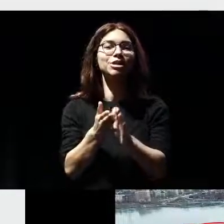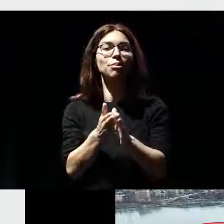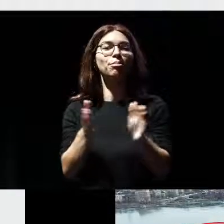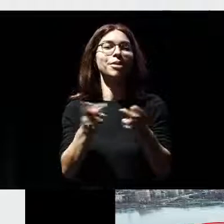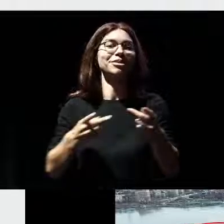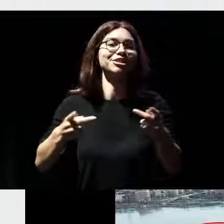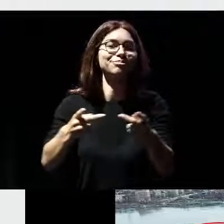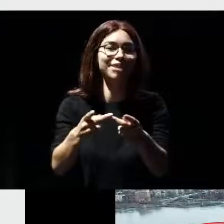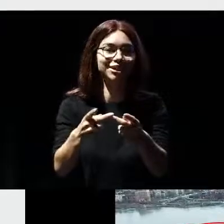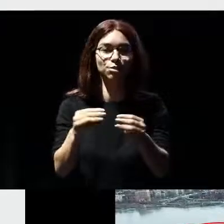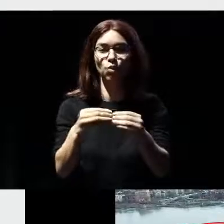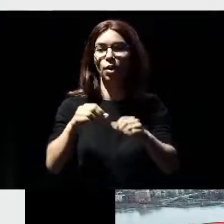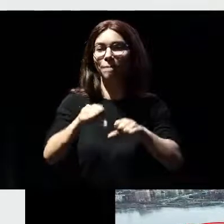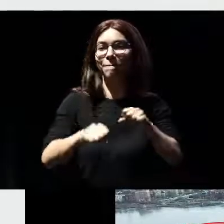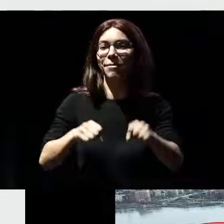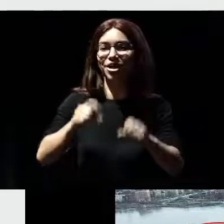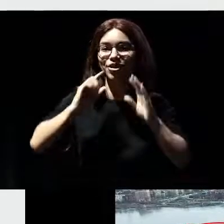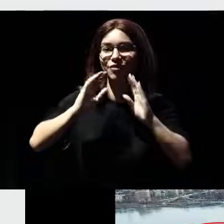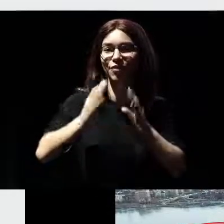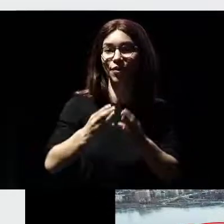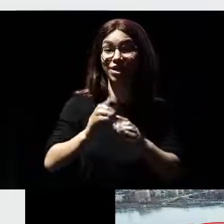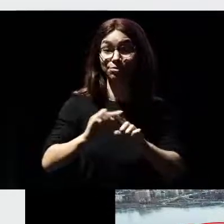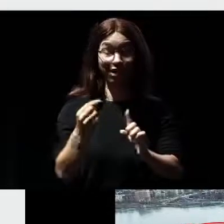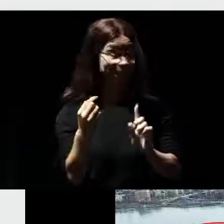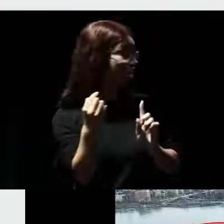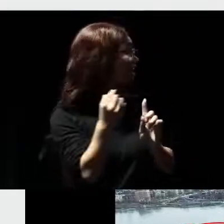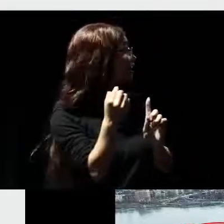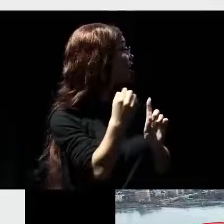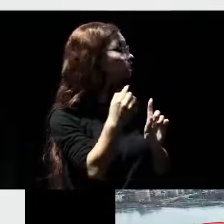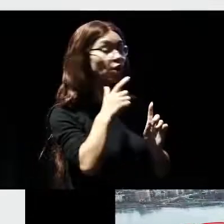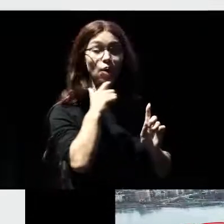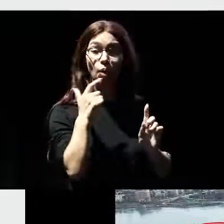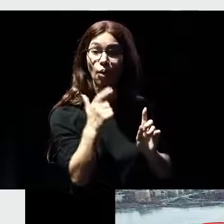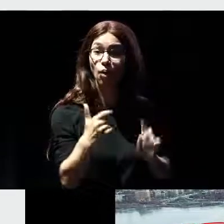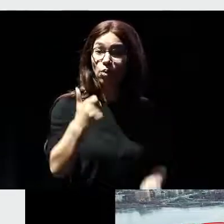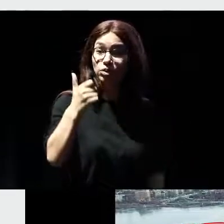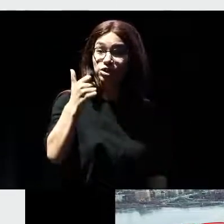trails. And then in this direction, an older